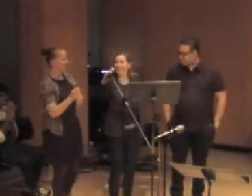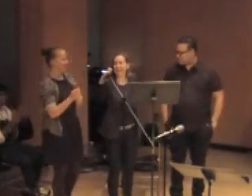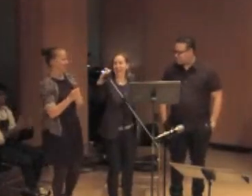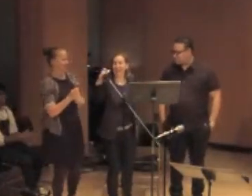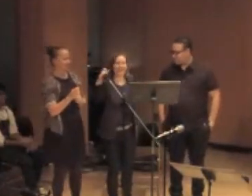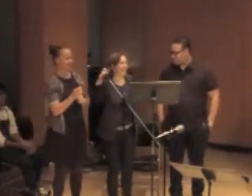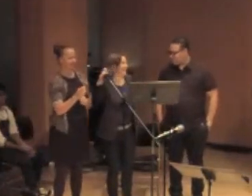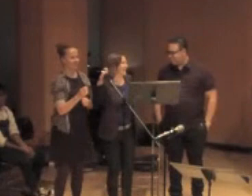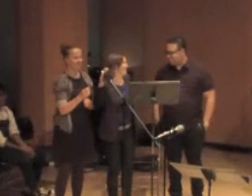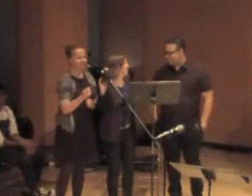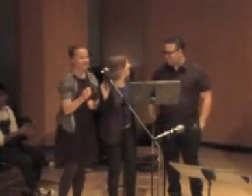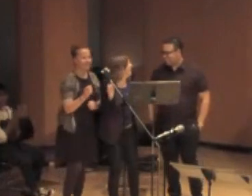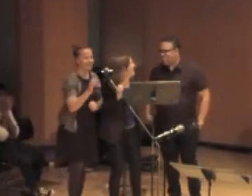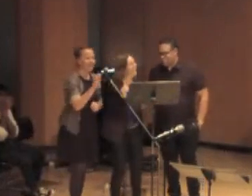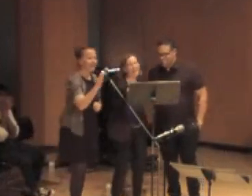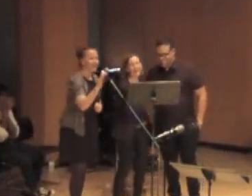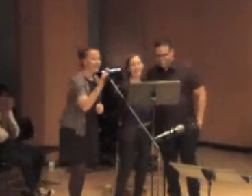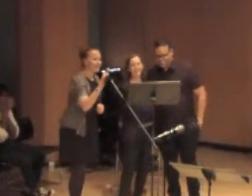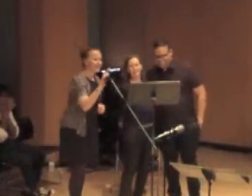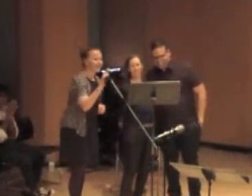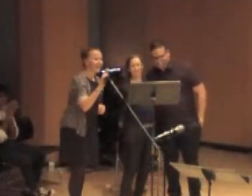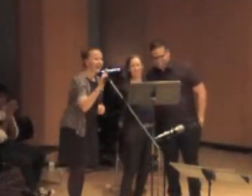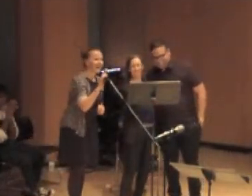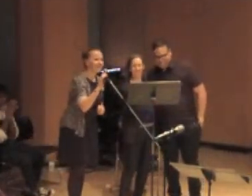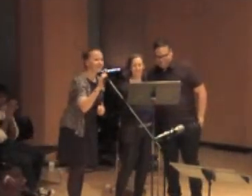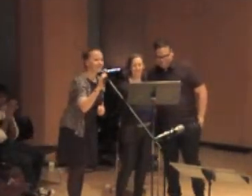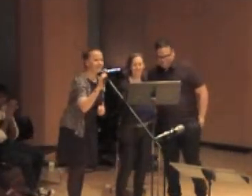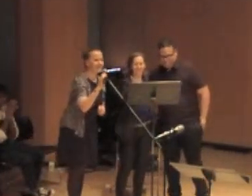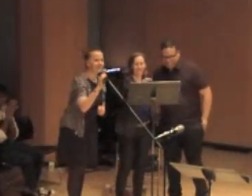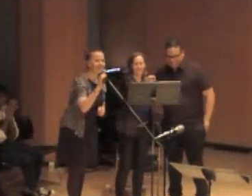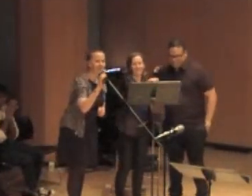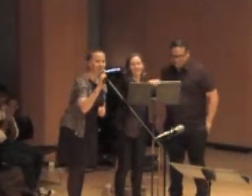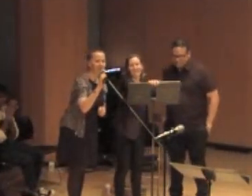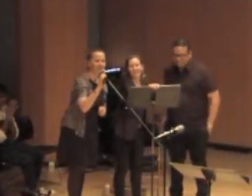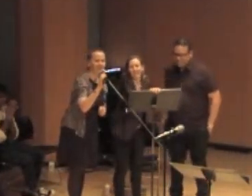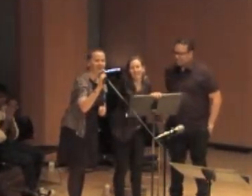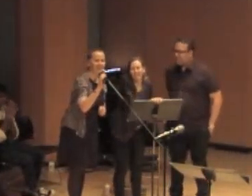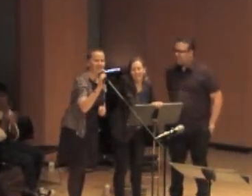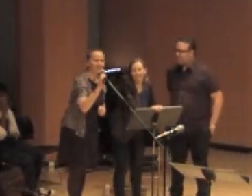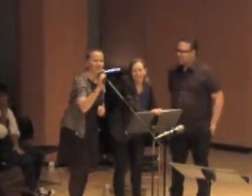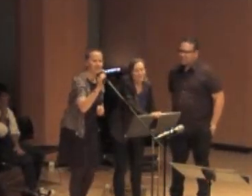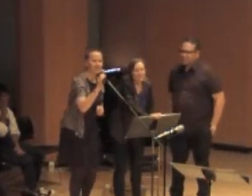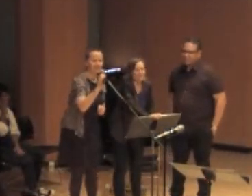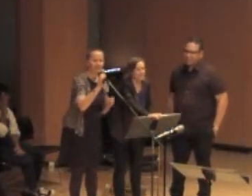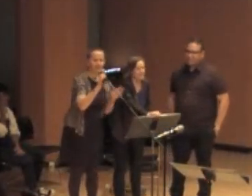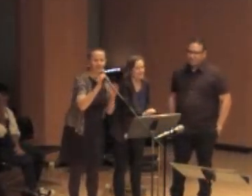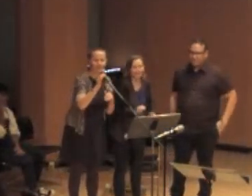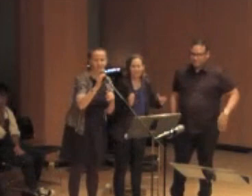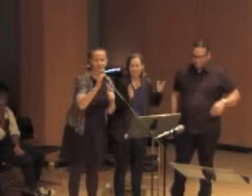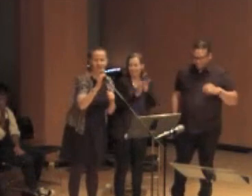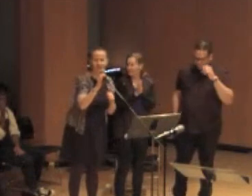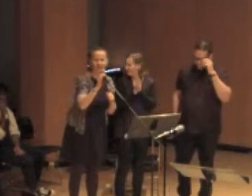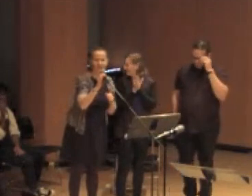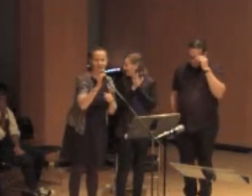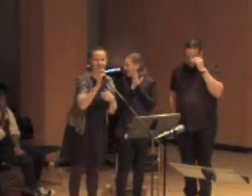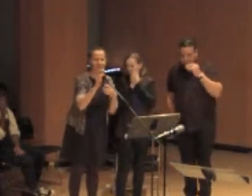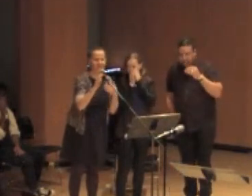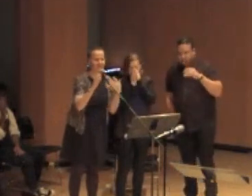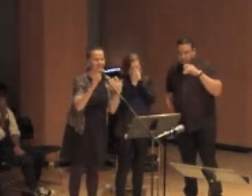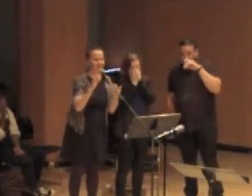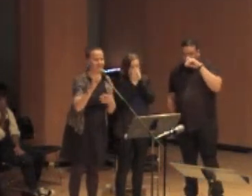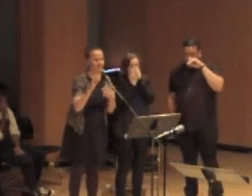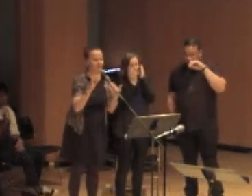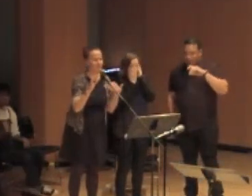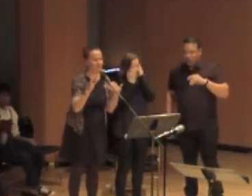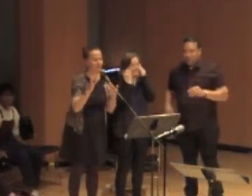he did it here I feel like we need to get all the actors up here from all the plays and